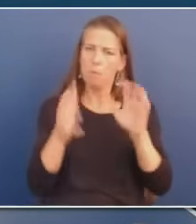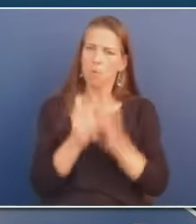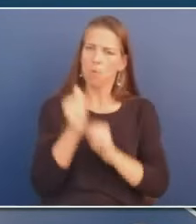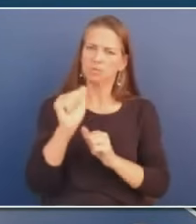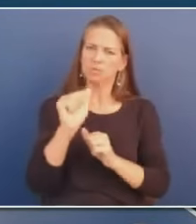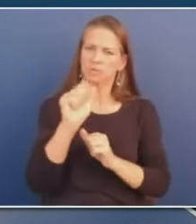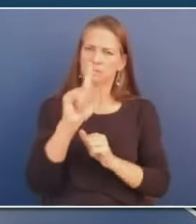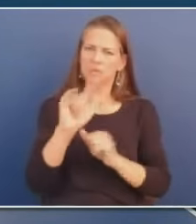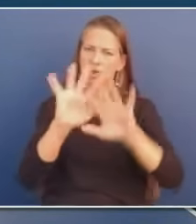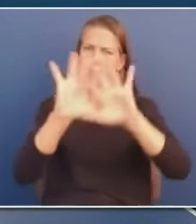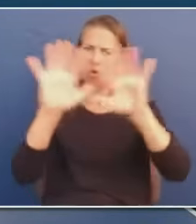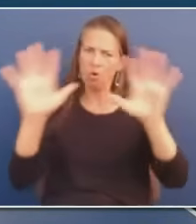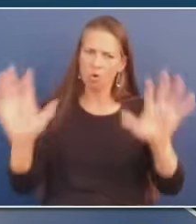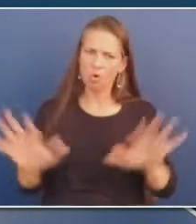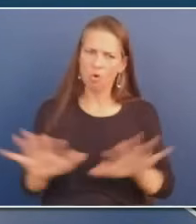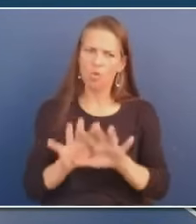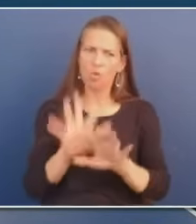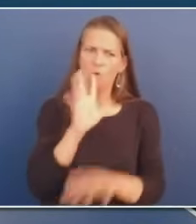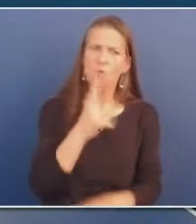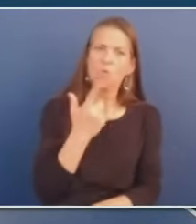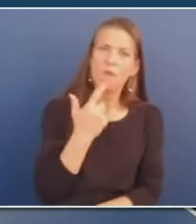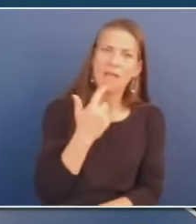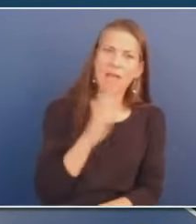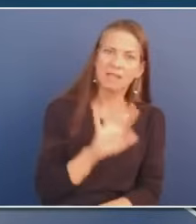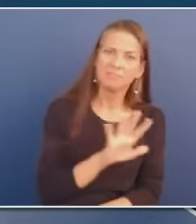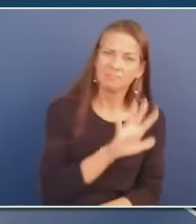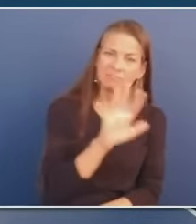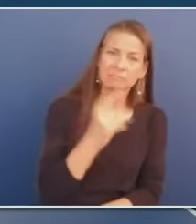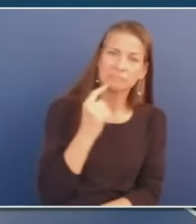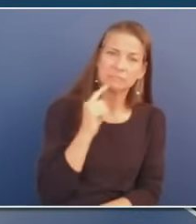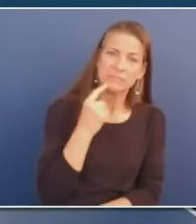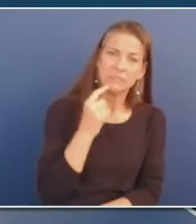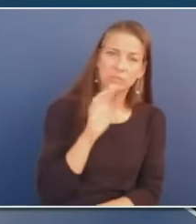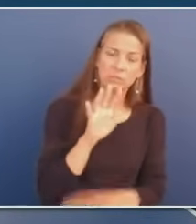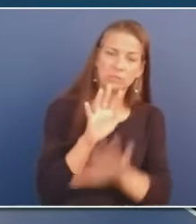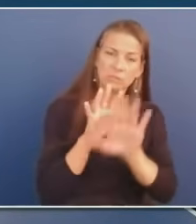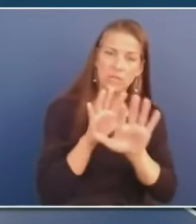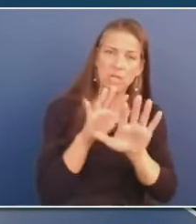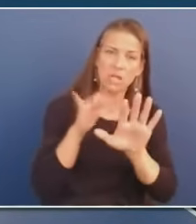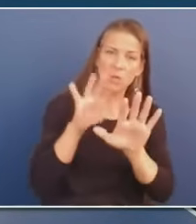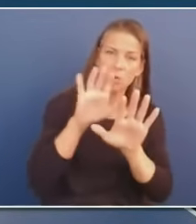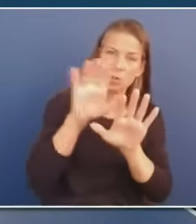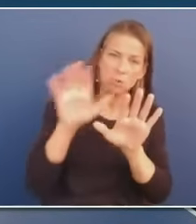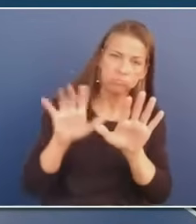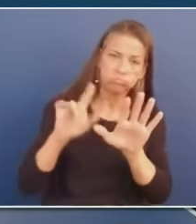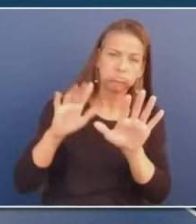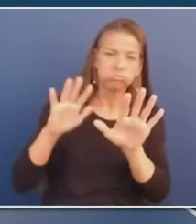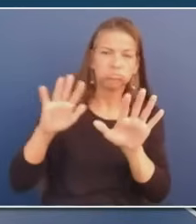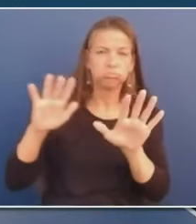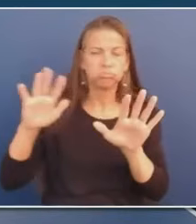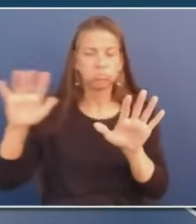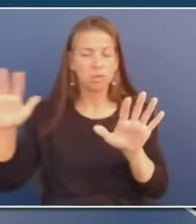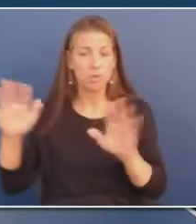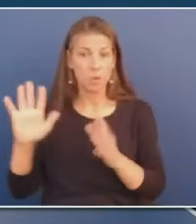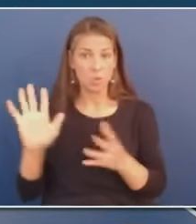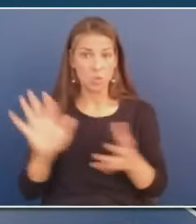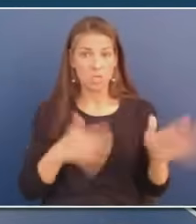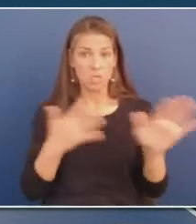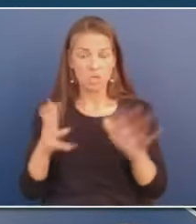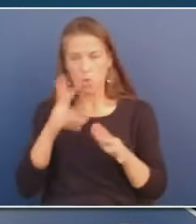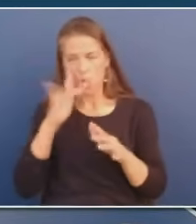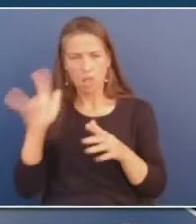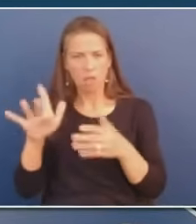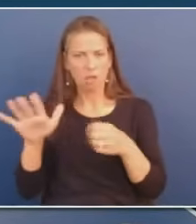red with the severity over top. The wind probability now covering most all of the state. Look